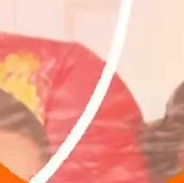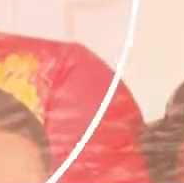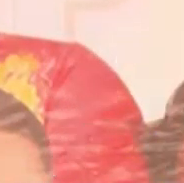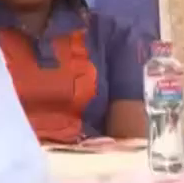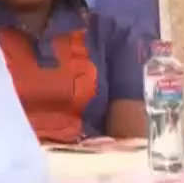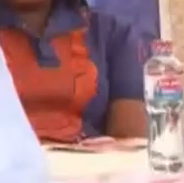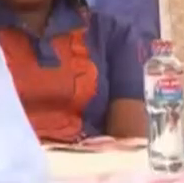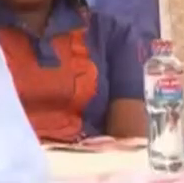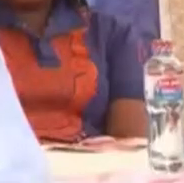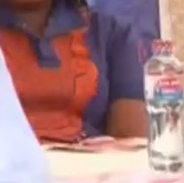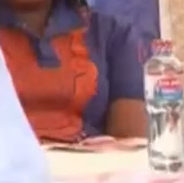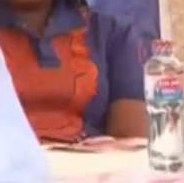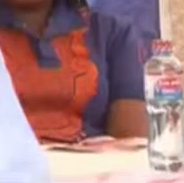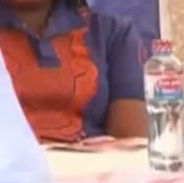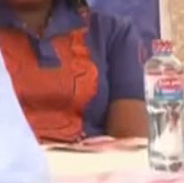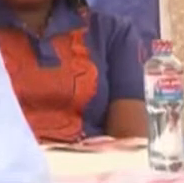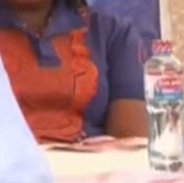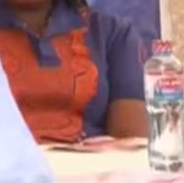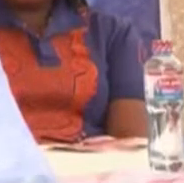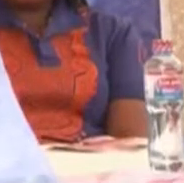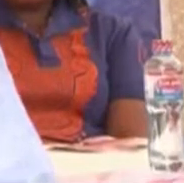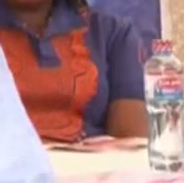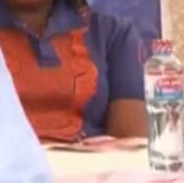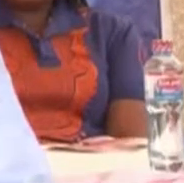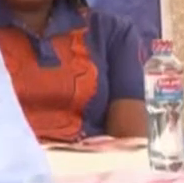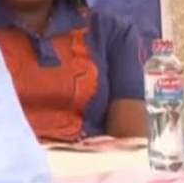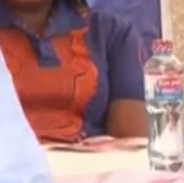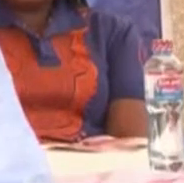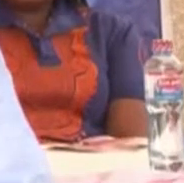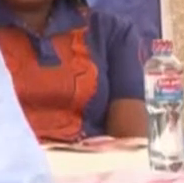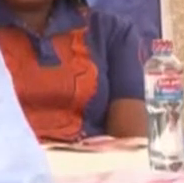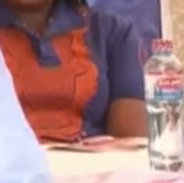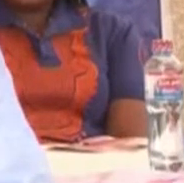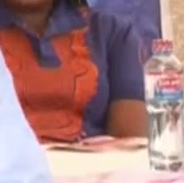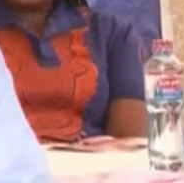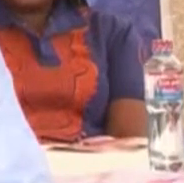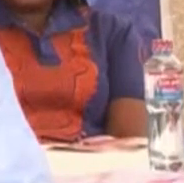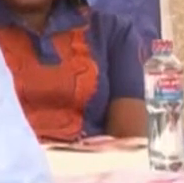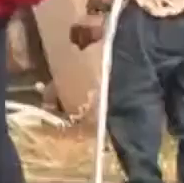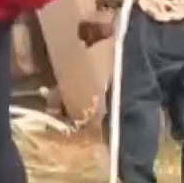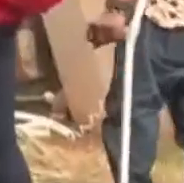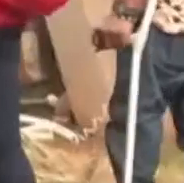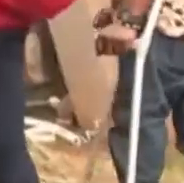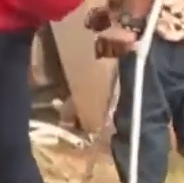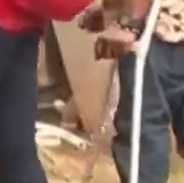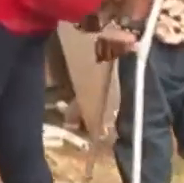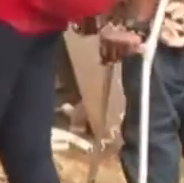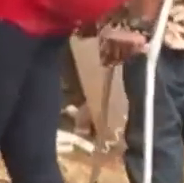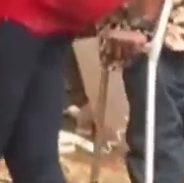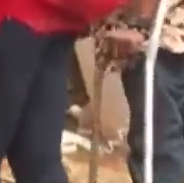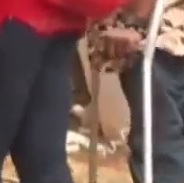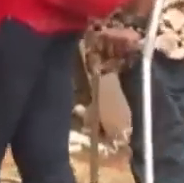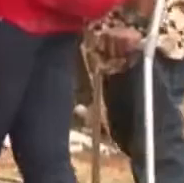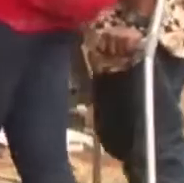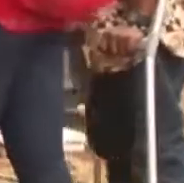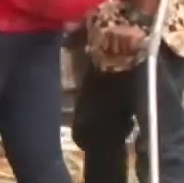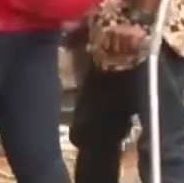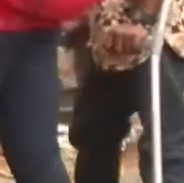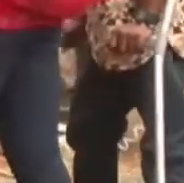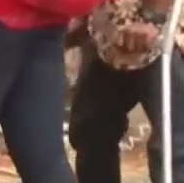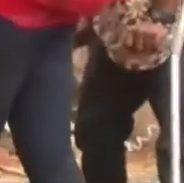the same. I'm also so blessed to be in the presence of Apostle Hackman. After seeing